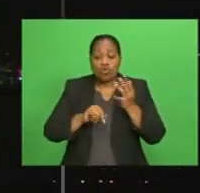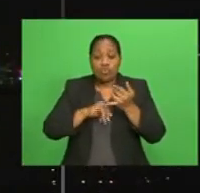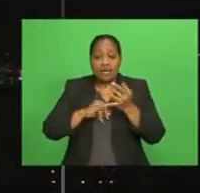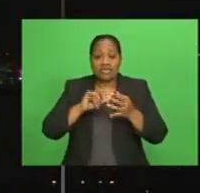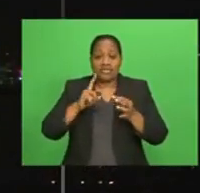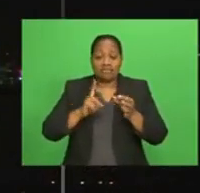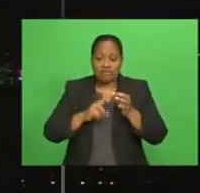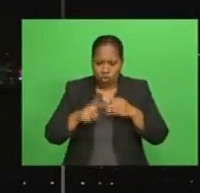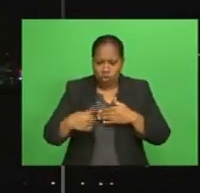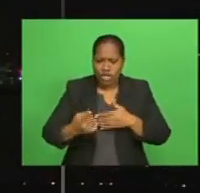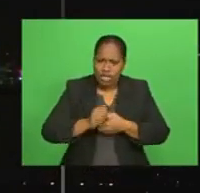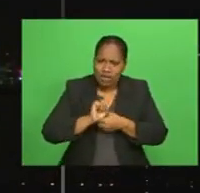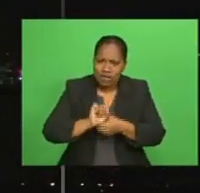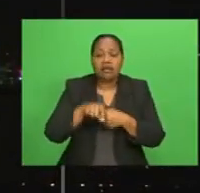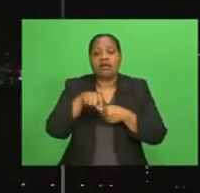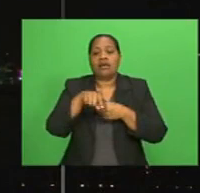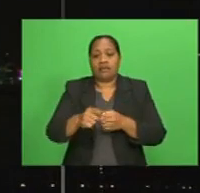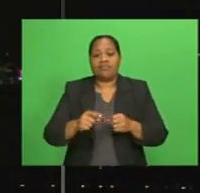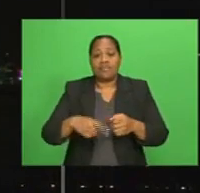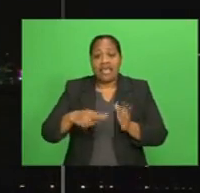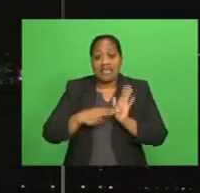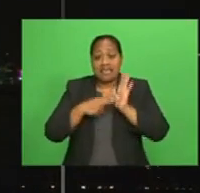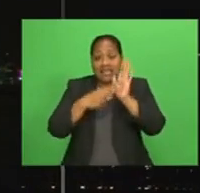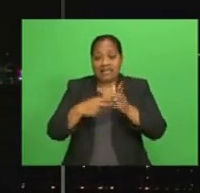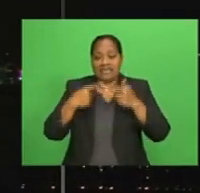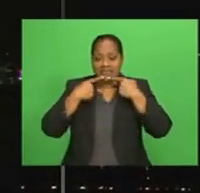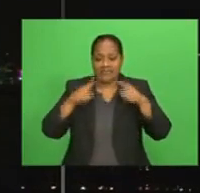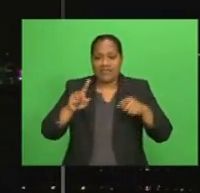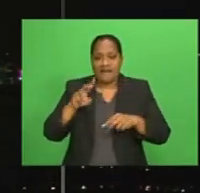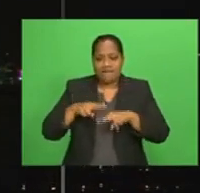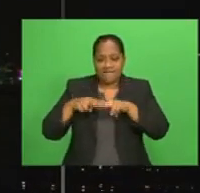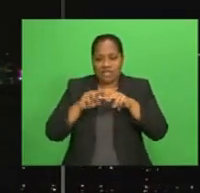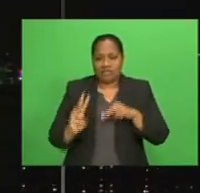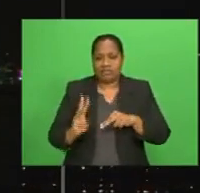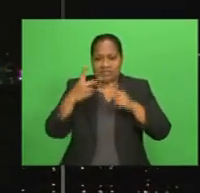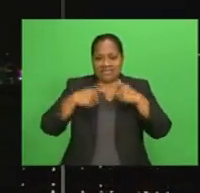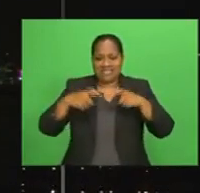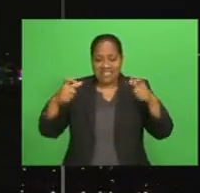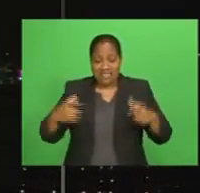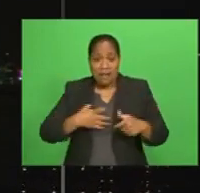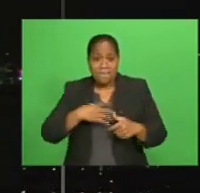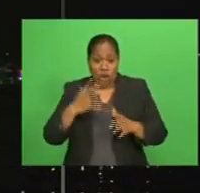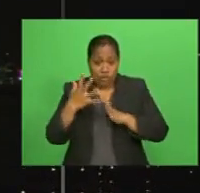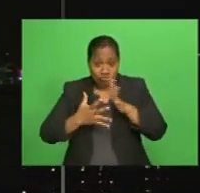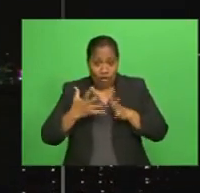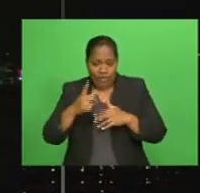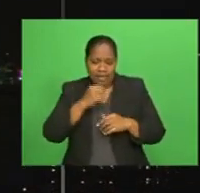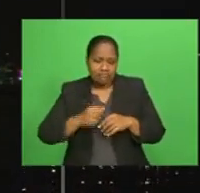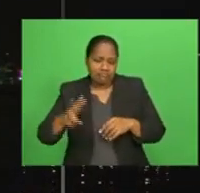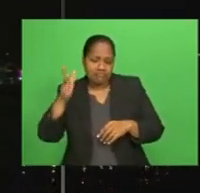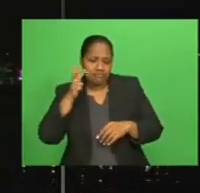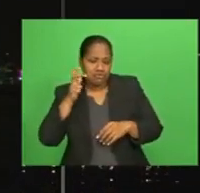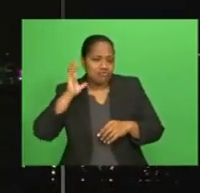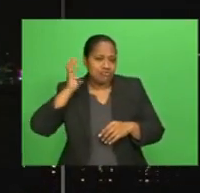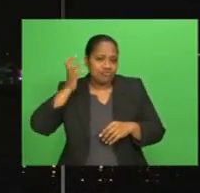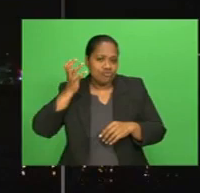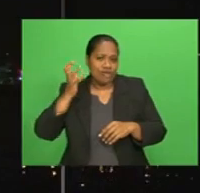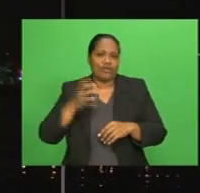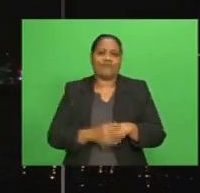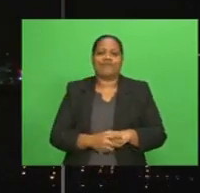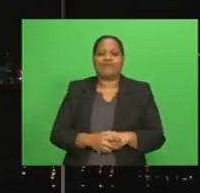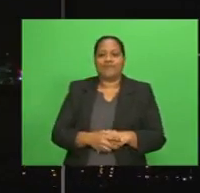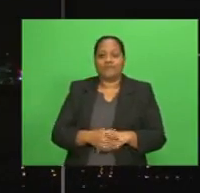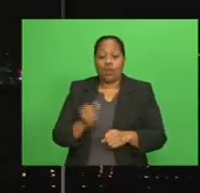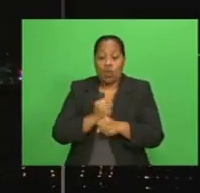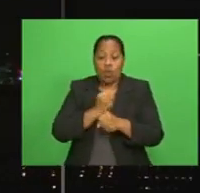and Nandi to be declared Fiji's third city. Now for these stories and others, tune in daily to our sister radio station Gold FM.